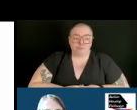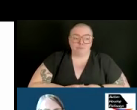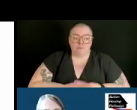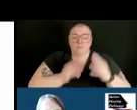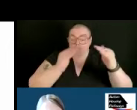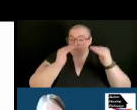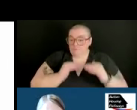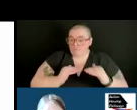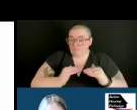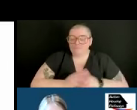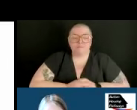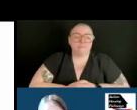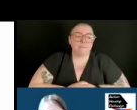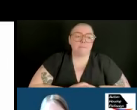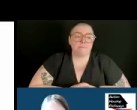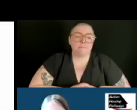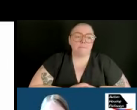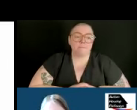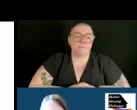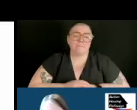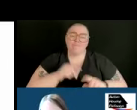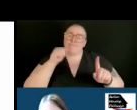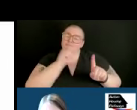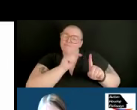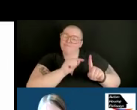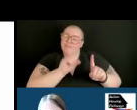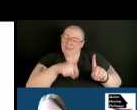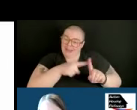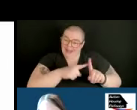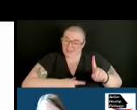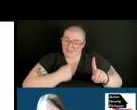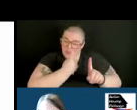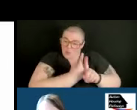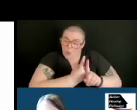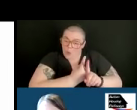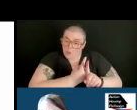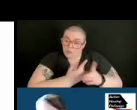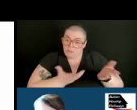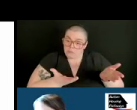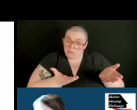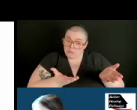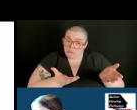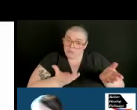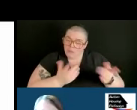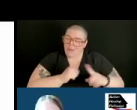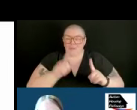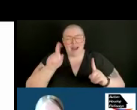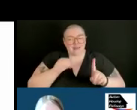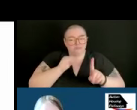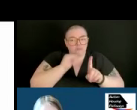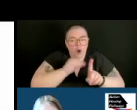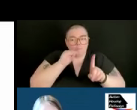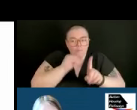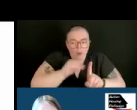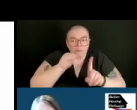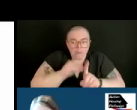Next, ask yourself, can my family member live alone, but needs prompting through the process of activities